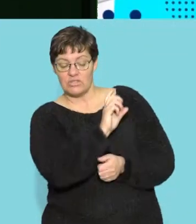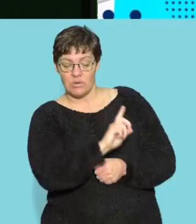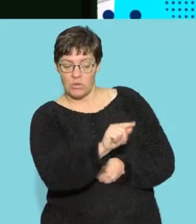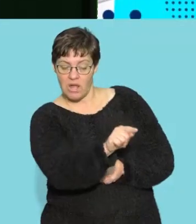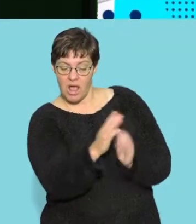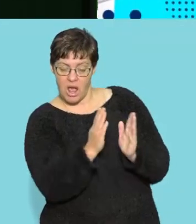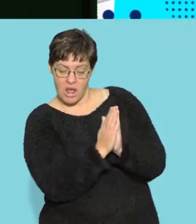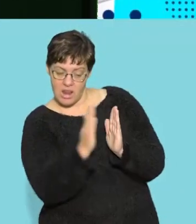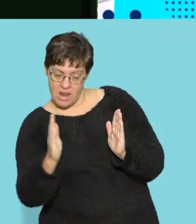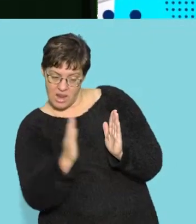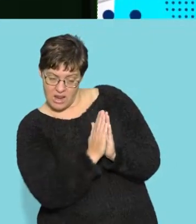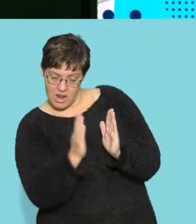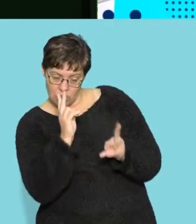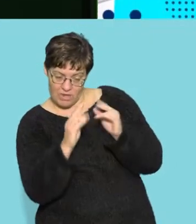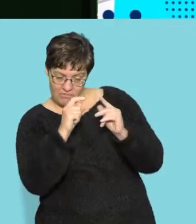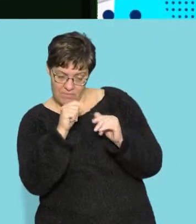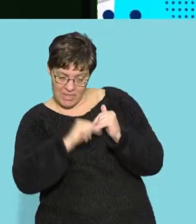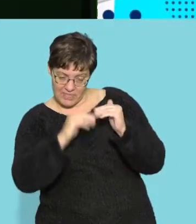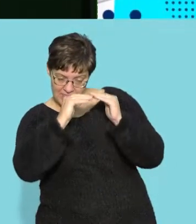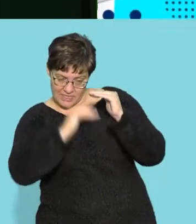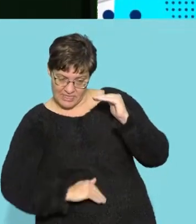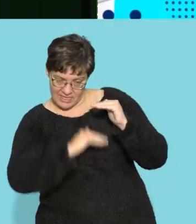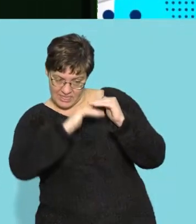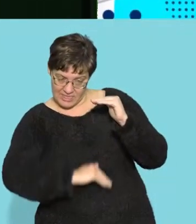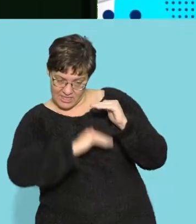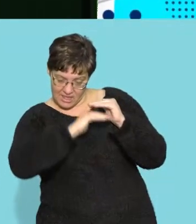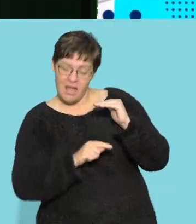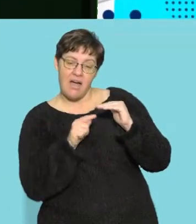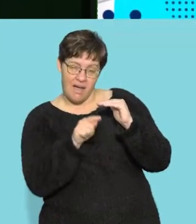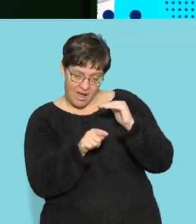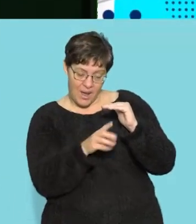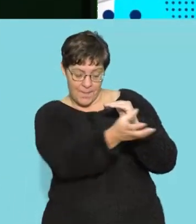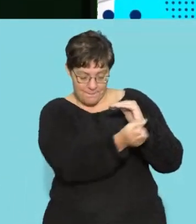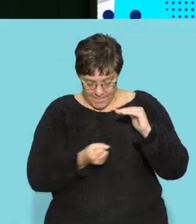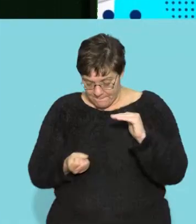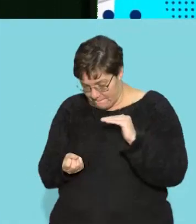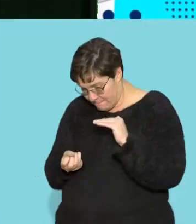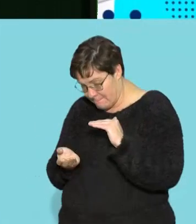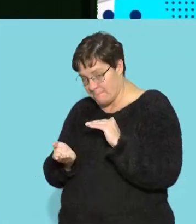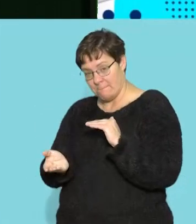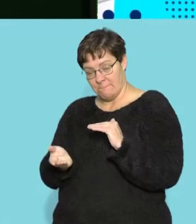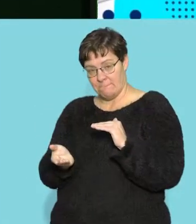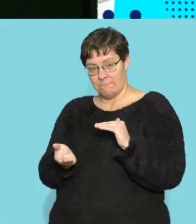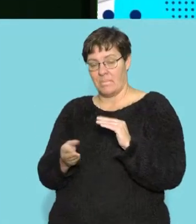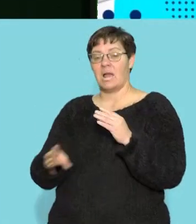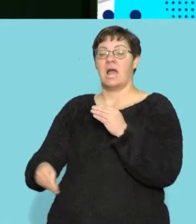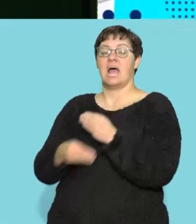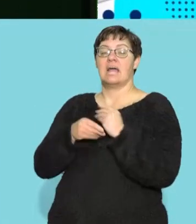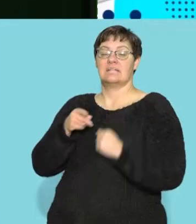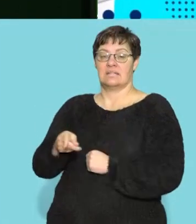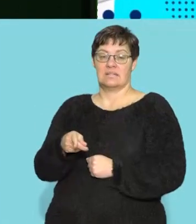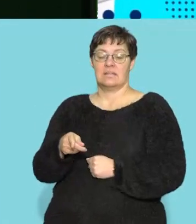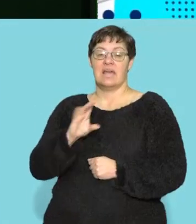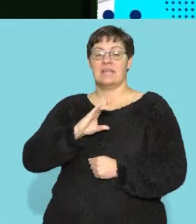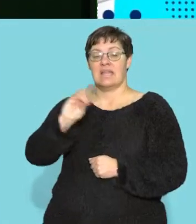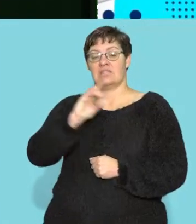deposit. See which component is maturing within 12 months. Take it out of the fixed deposit and include it